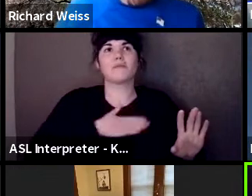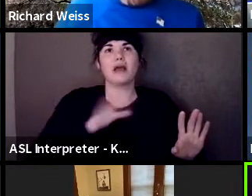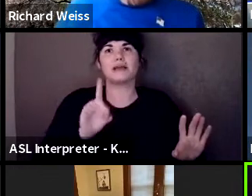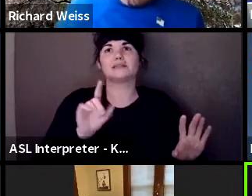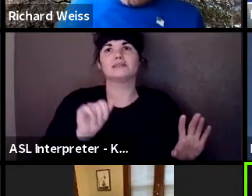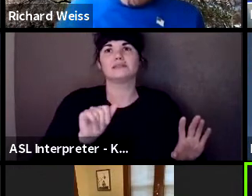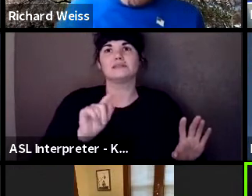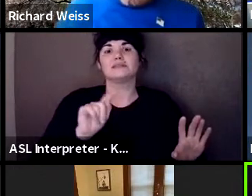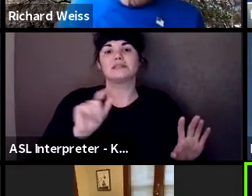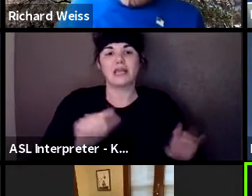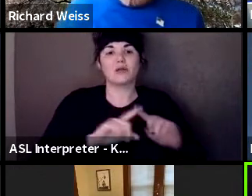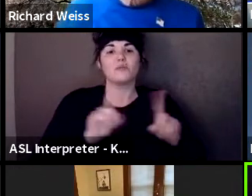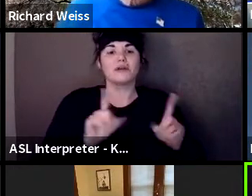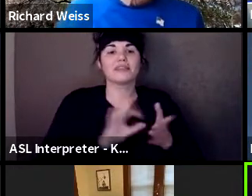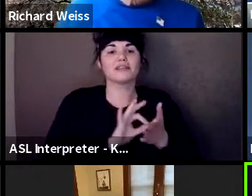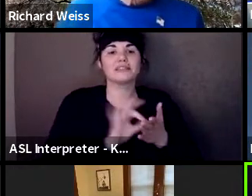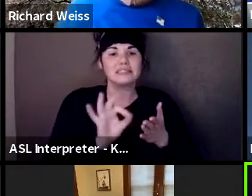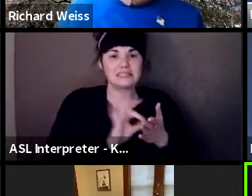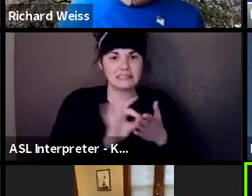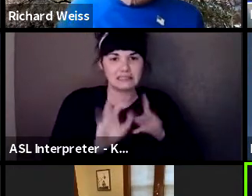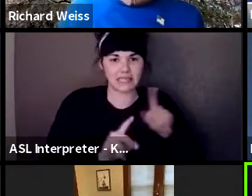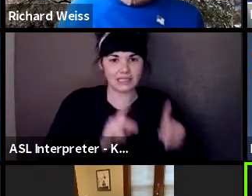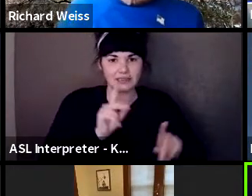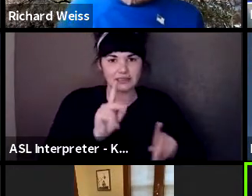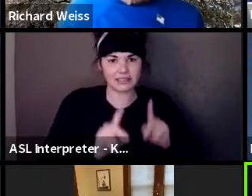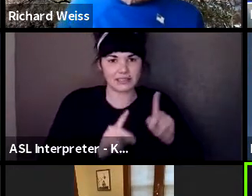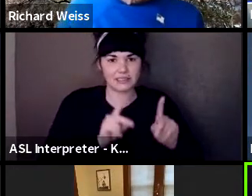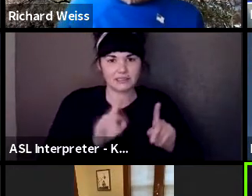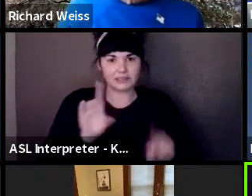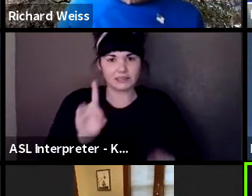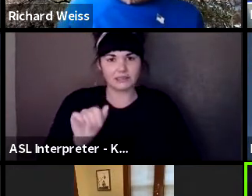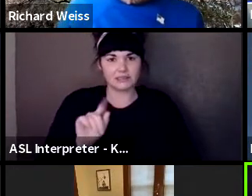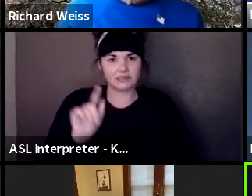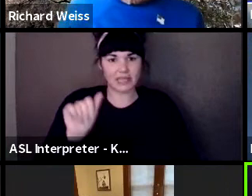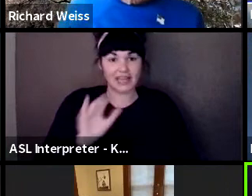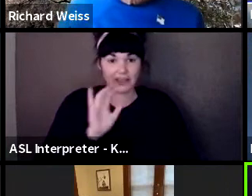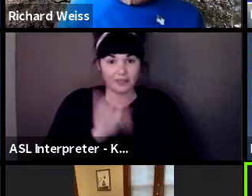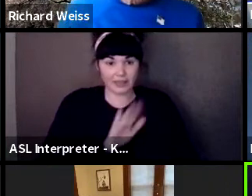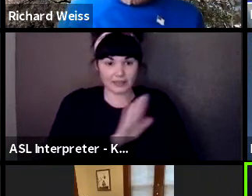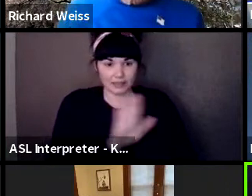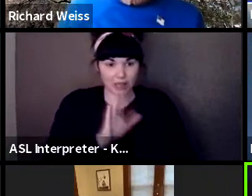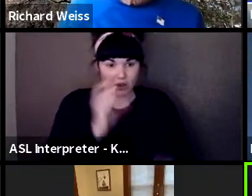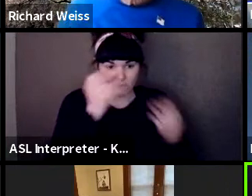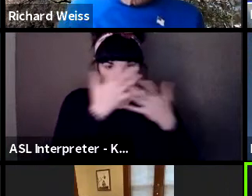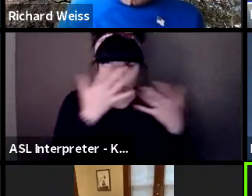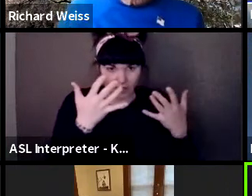apologize, it's the census data as delivered on Monday.